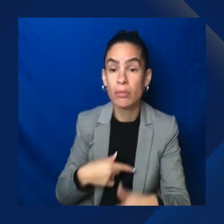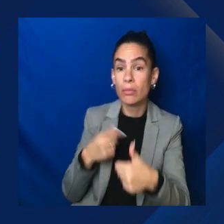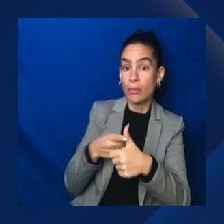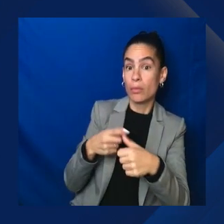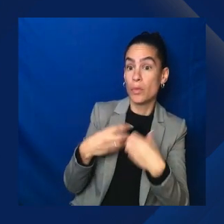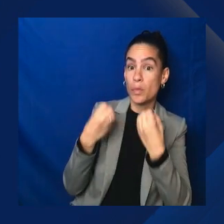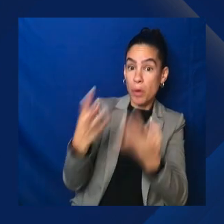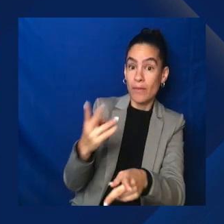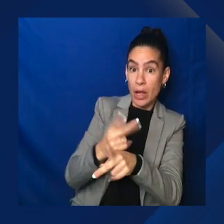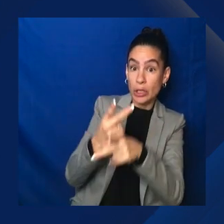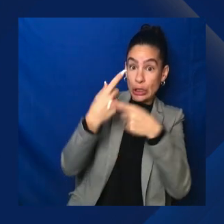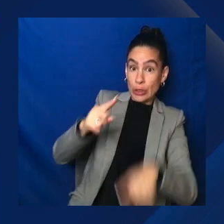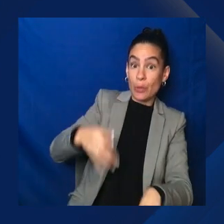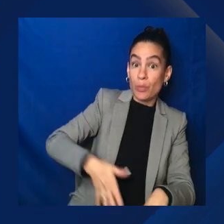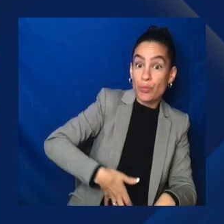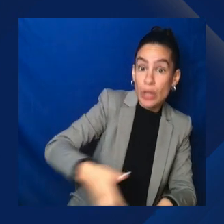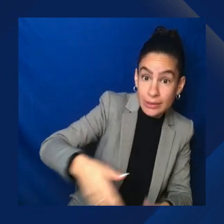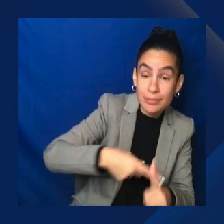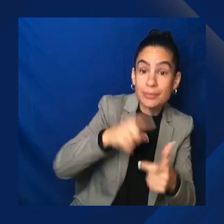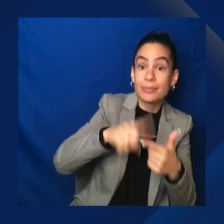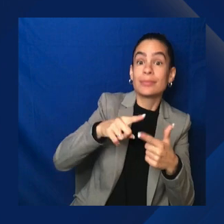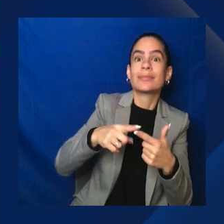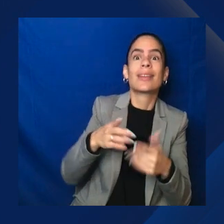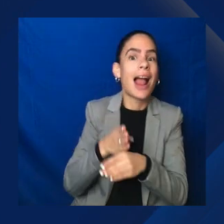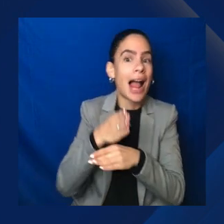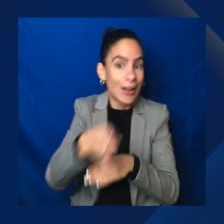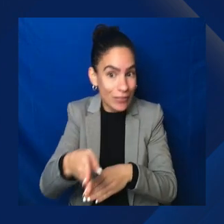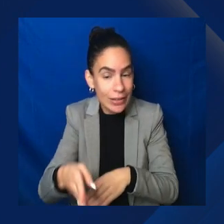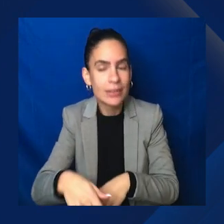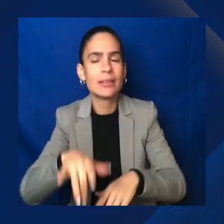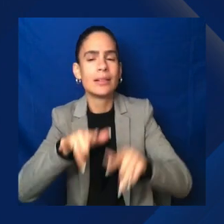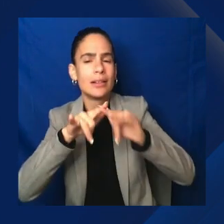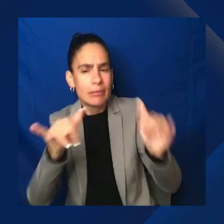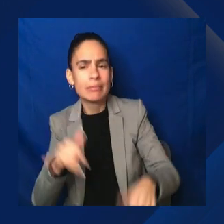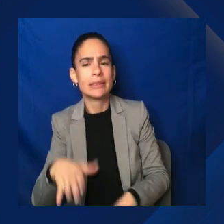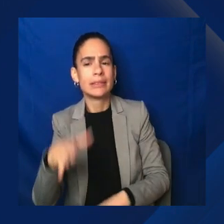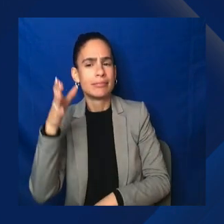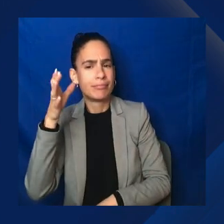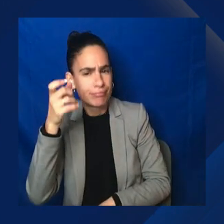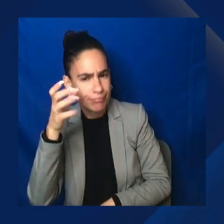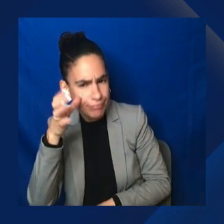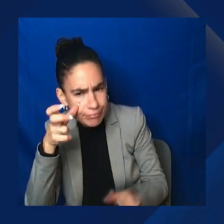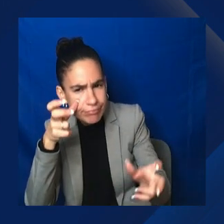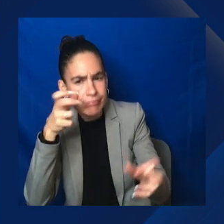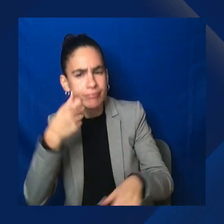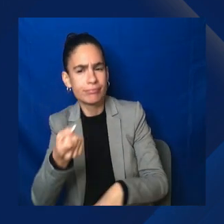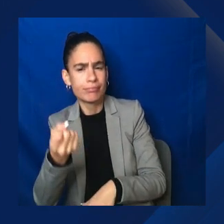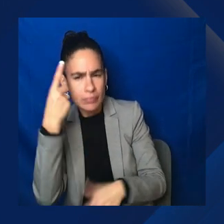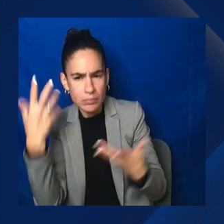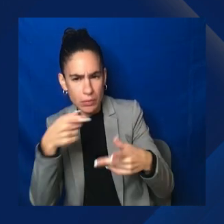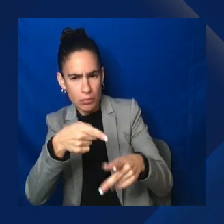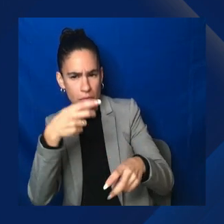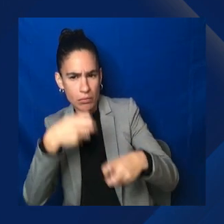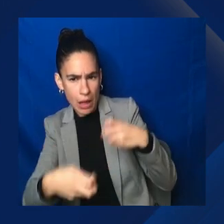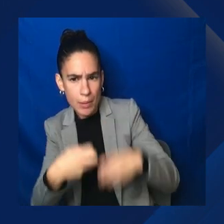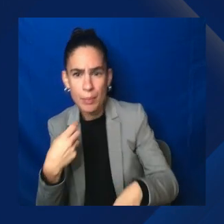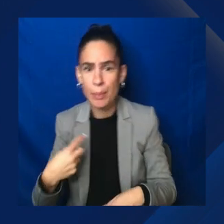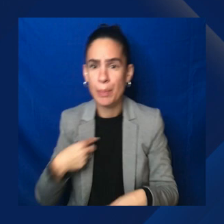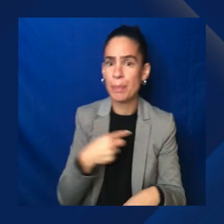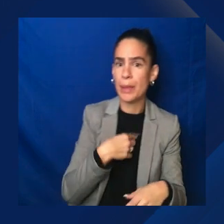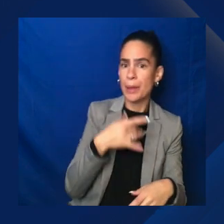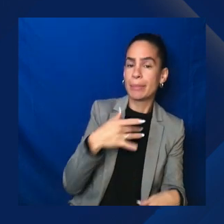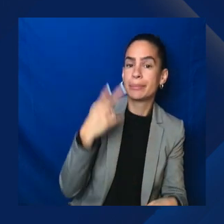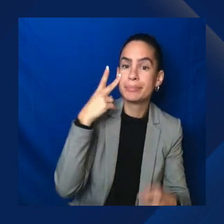you know, the issues. I think a lot of times we run into problems because women are bringing up that something feels wrong afterwards. Yeah, that's and it's right. being